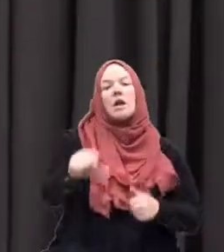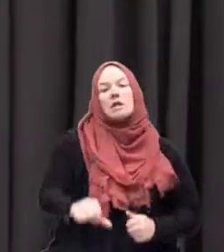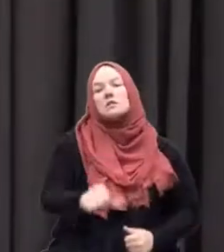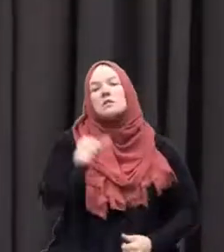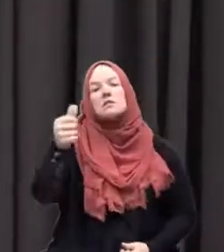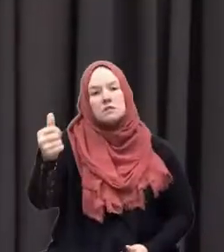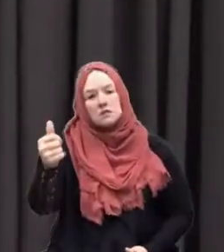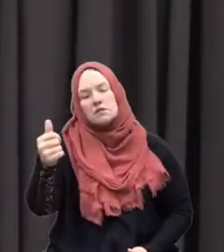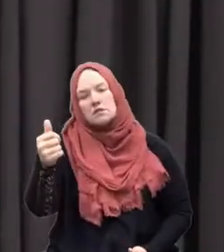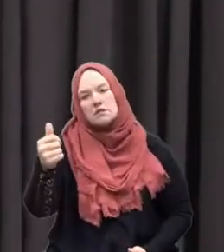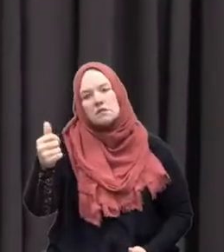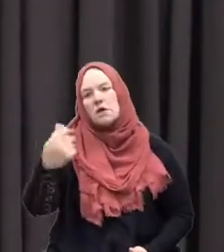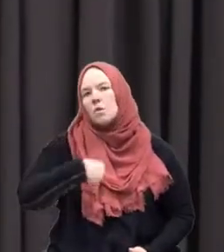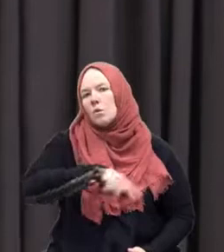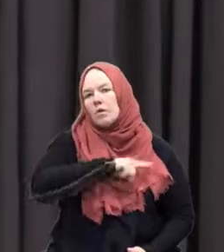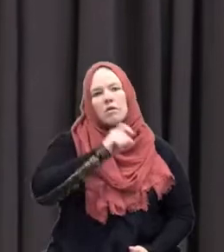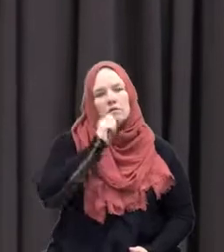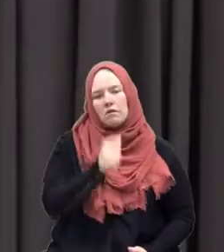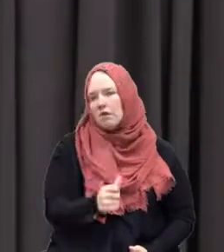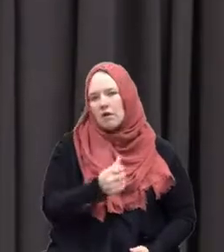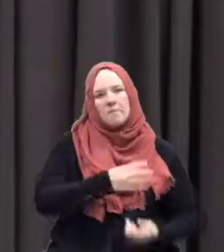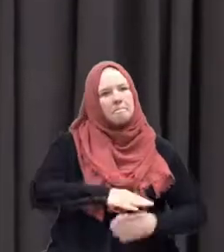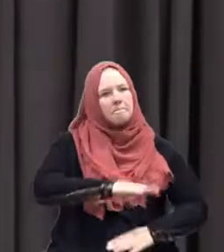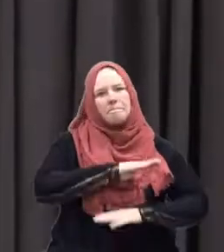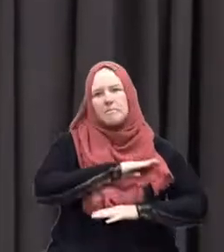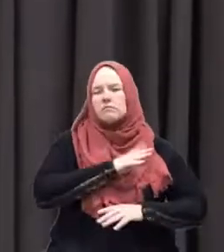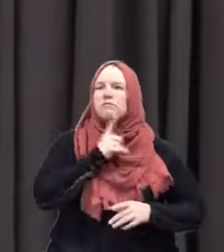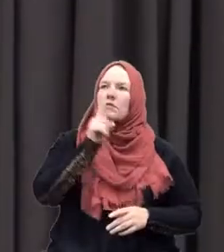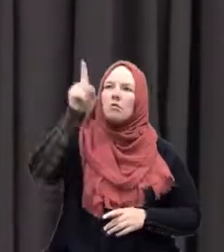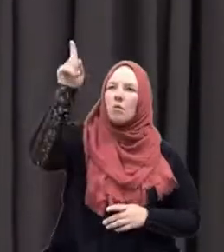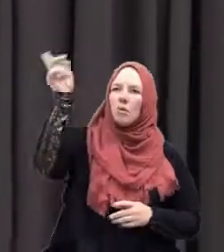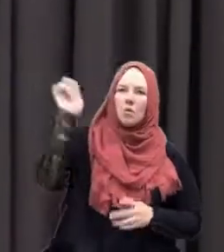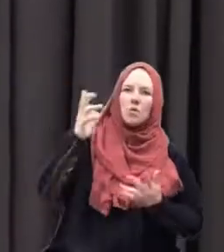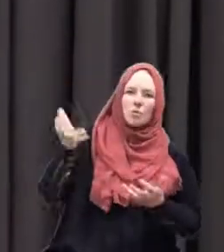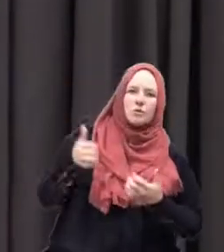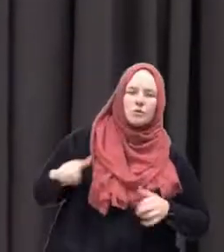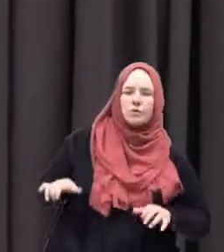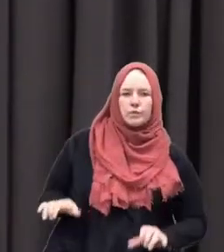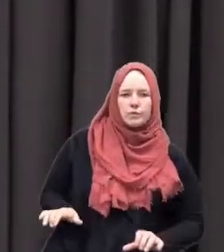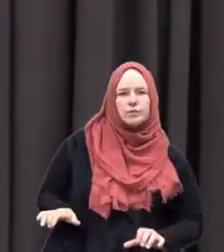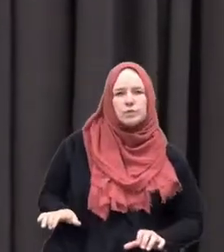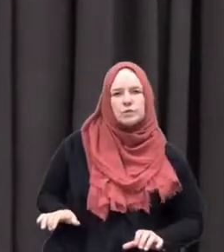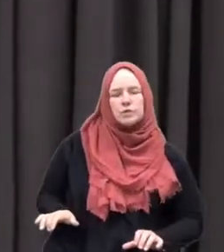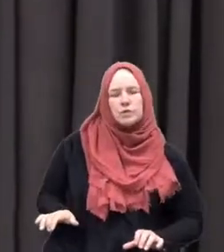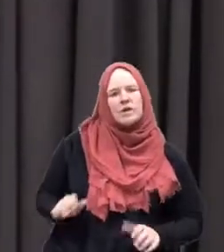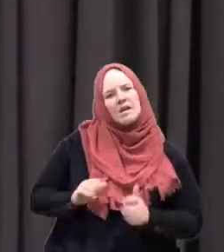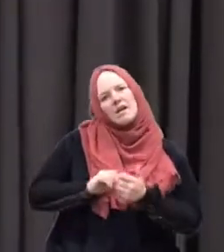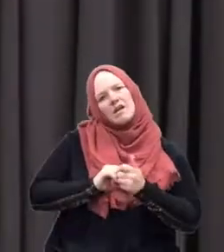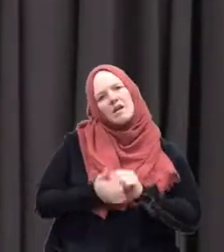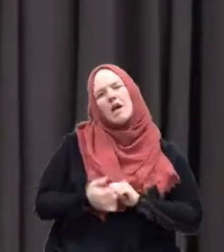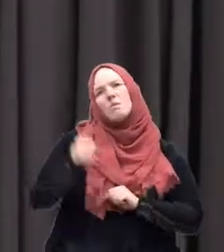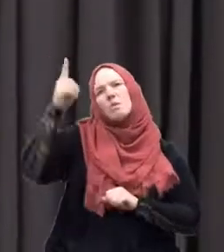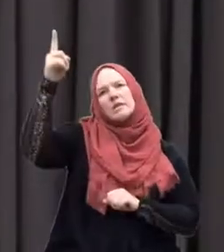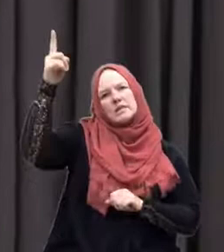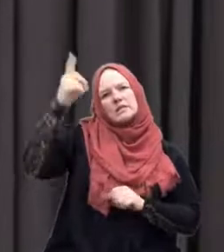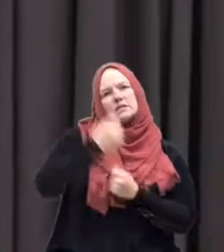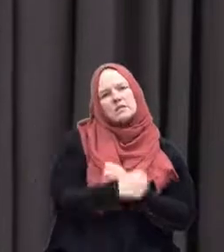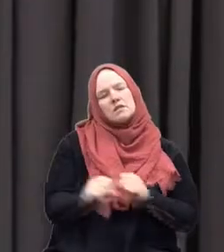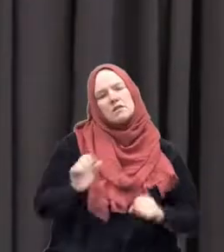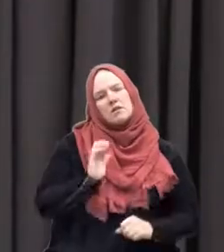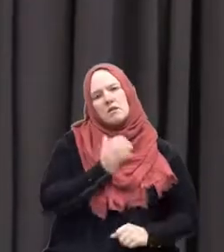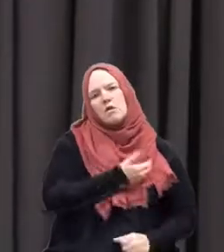to anybody else. And we are not meeting Allah where He wants us to be. So how would